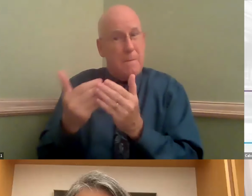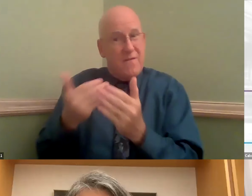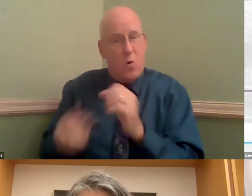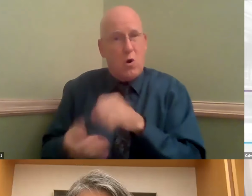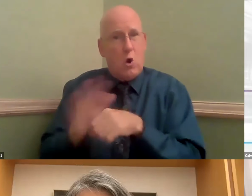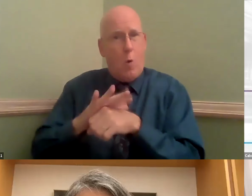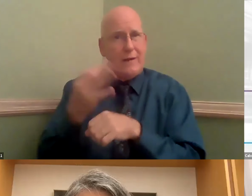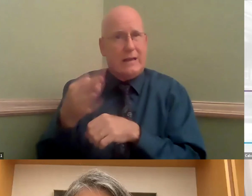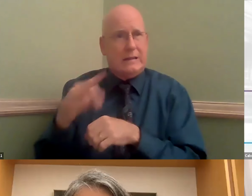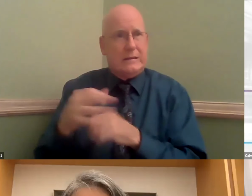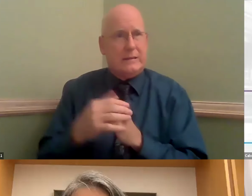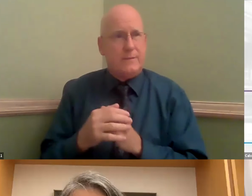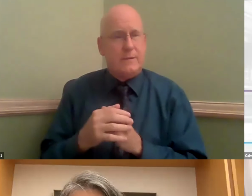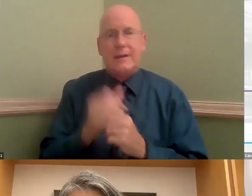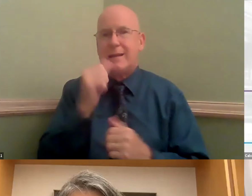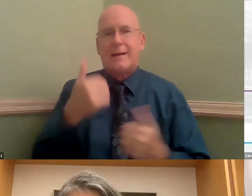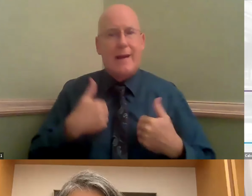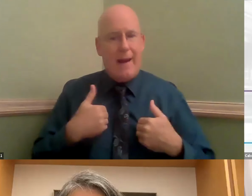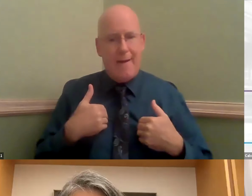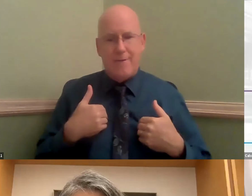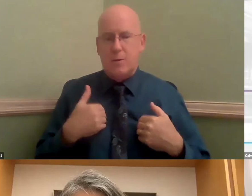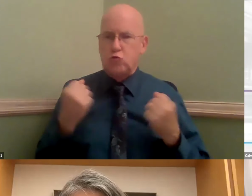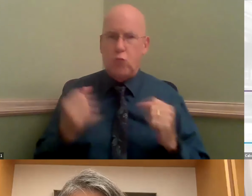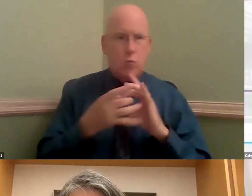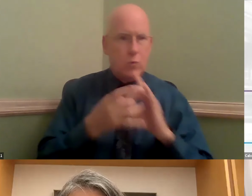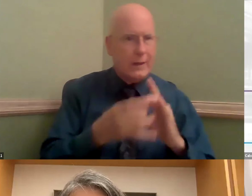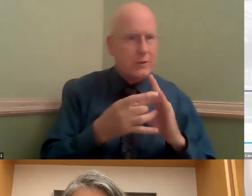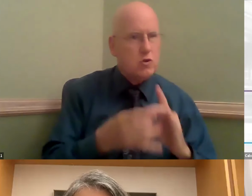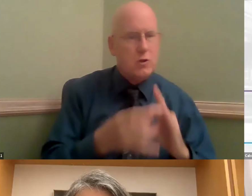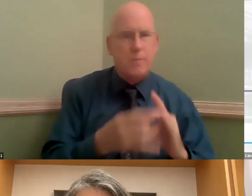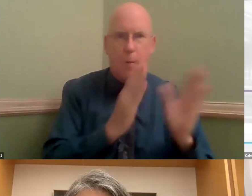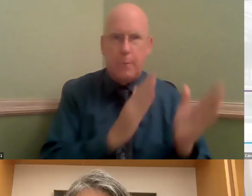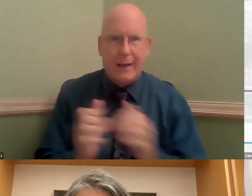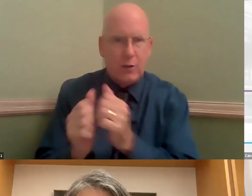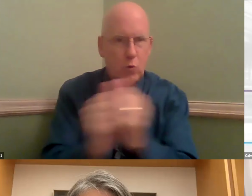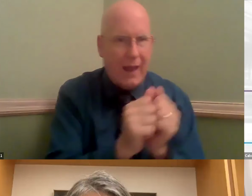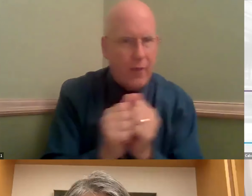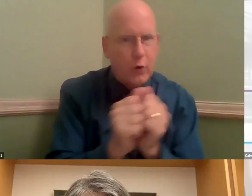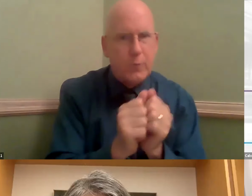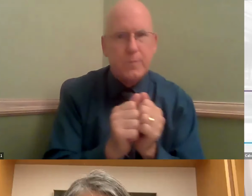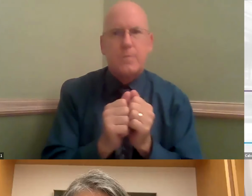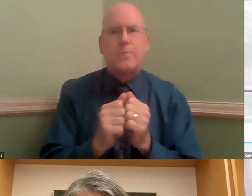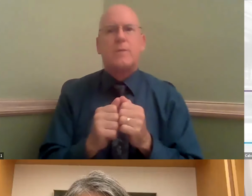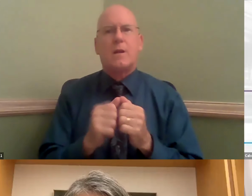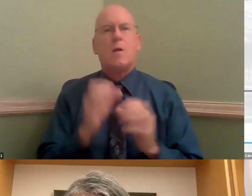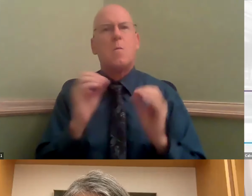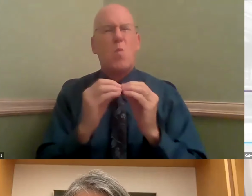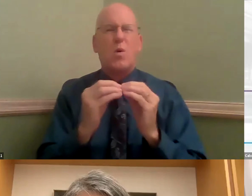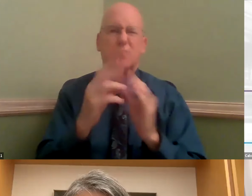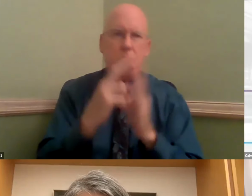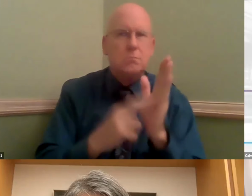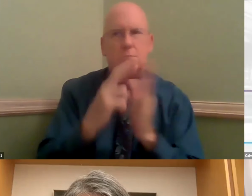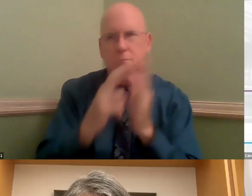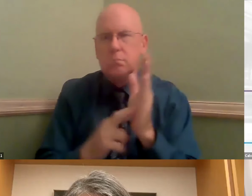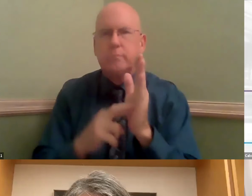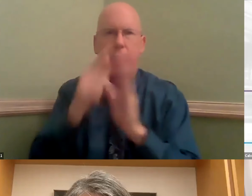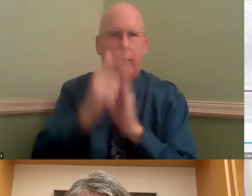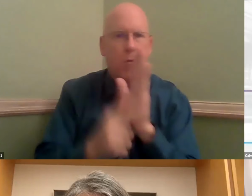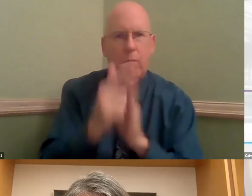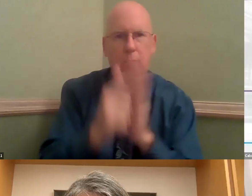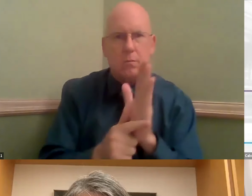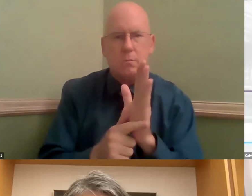did not have a strong relationship of joint planning. It was more regulatory in nature. Okay. And so I didn't